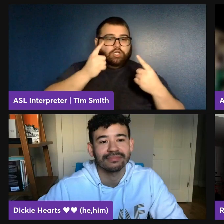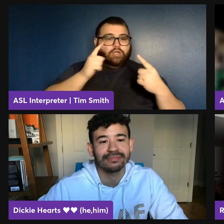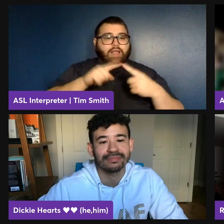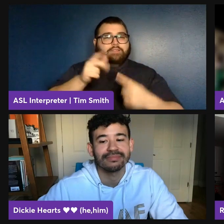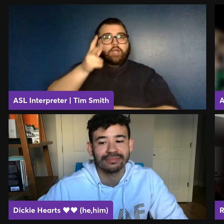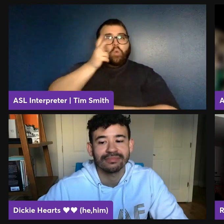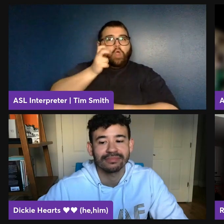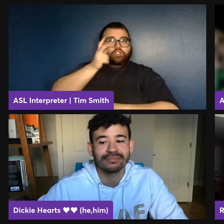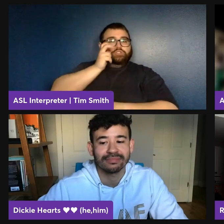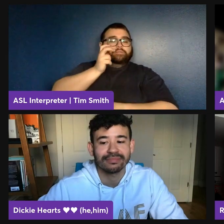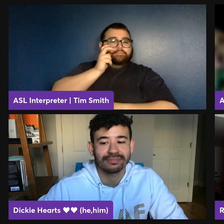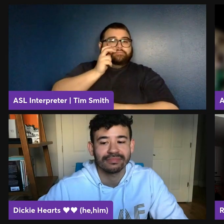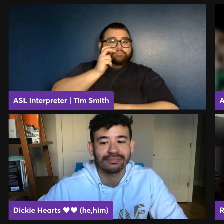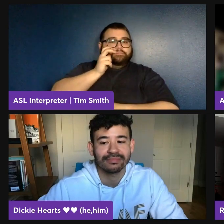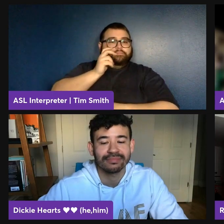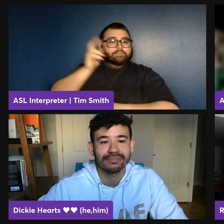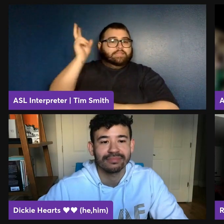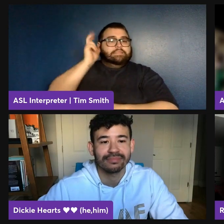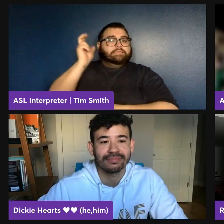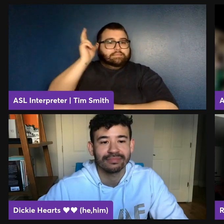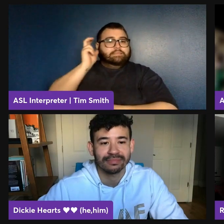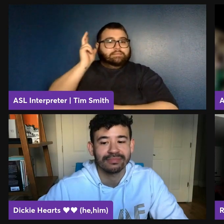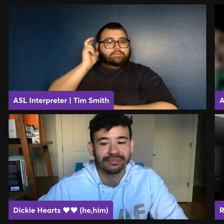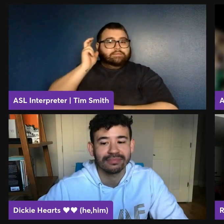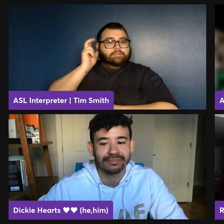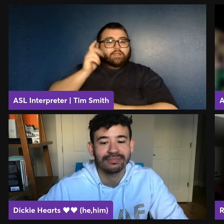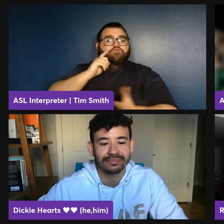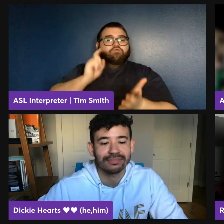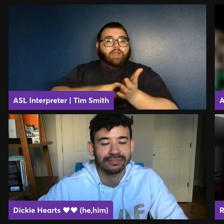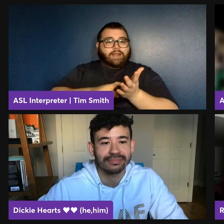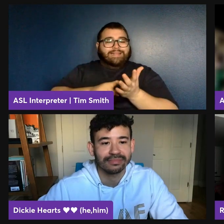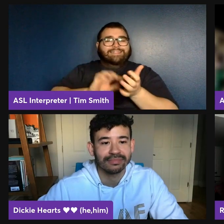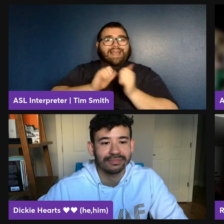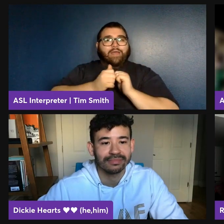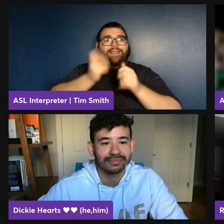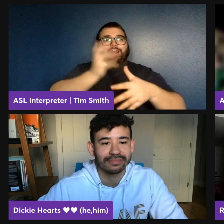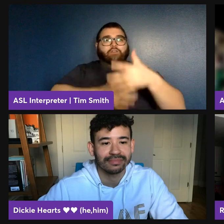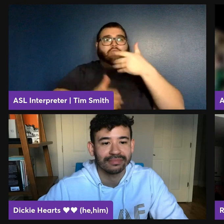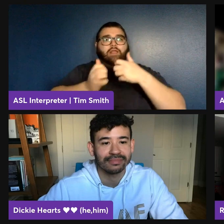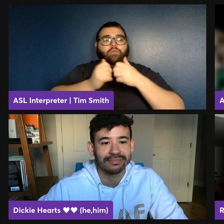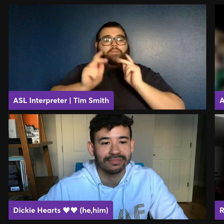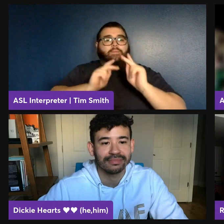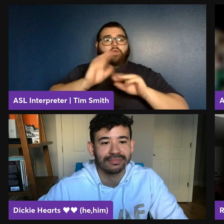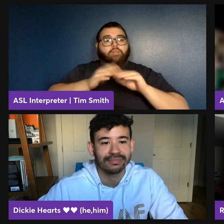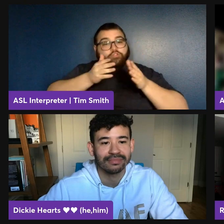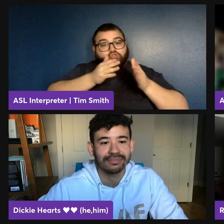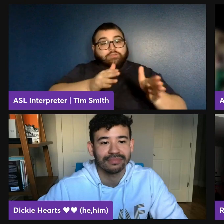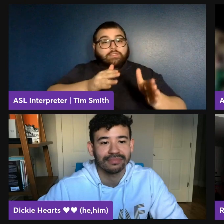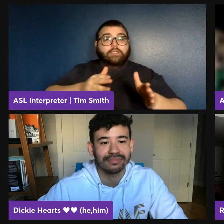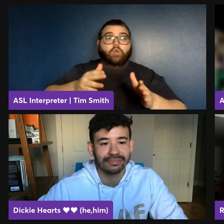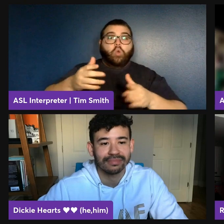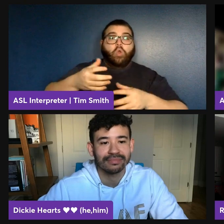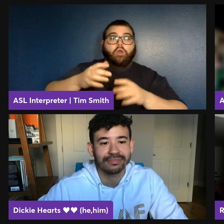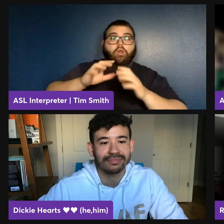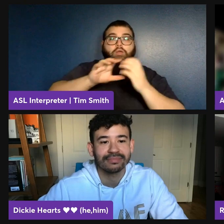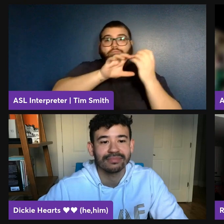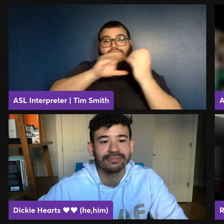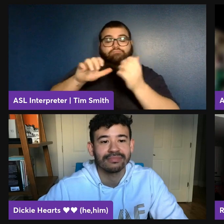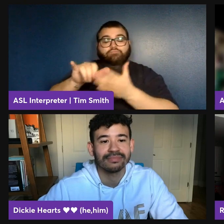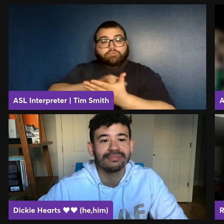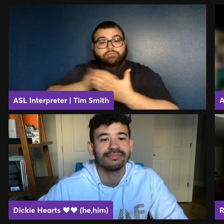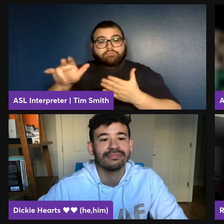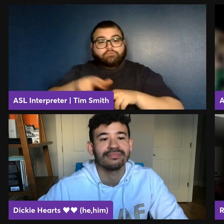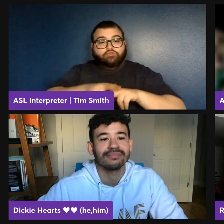listening and recognizing how do they interact with the people that they meet on the street or on the subway or at a restaurant